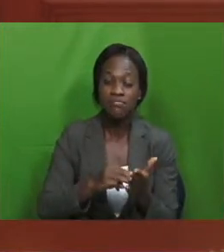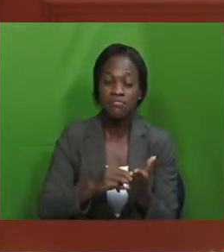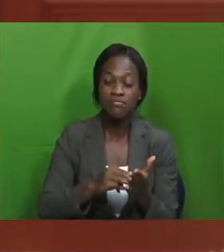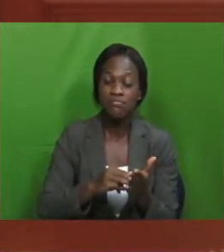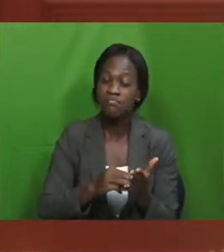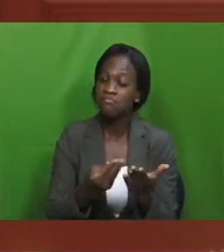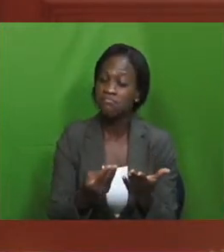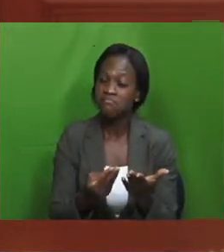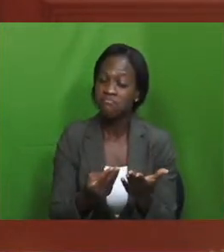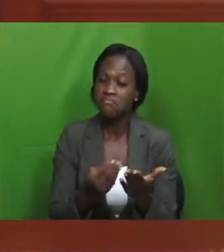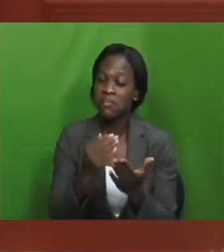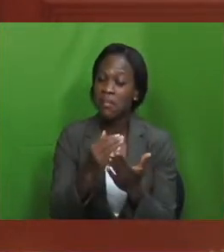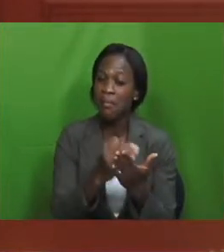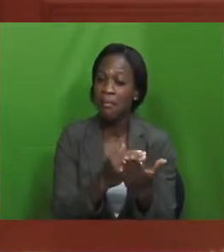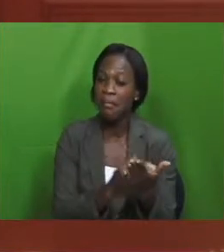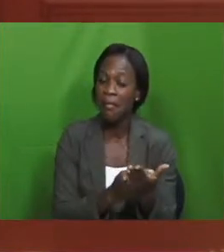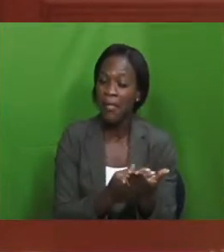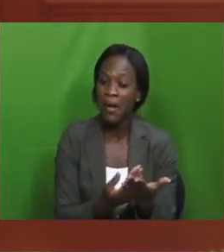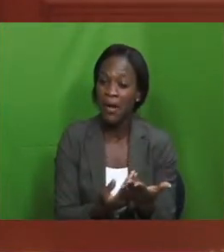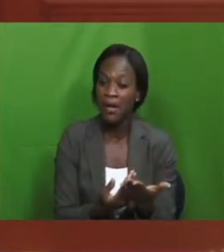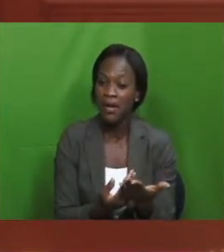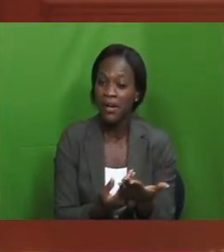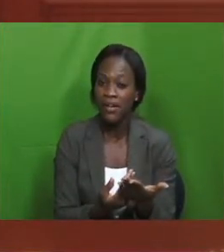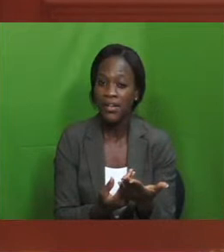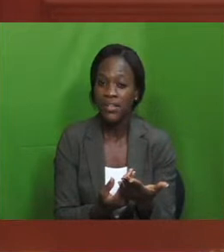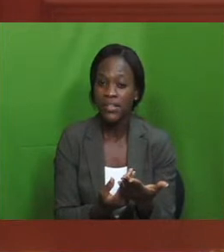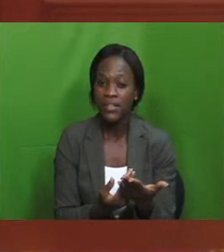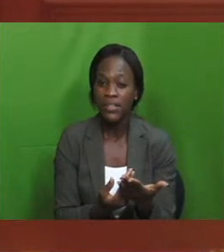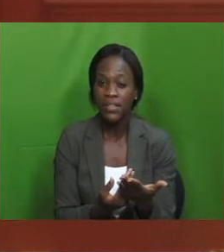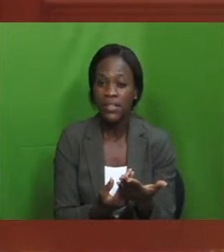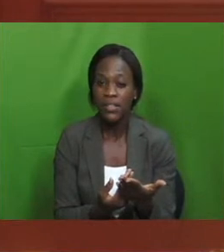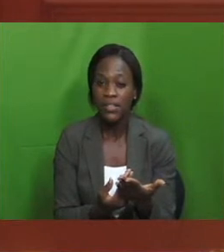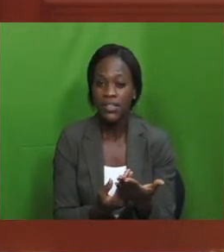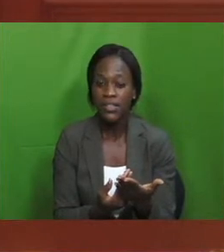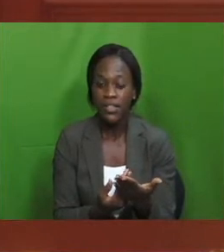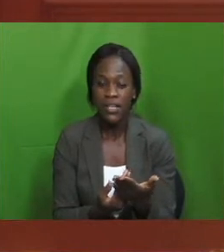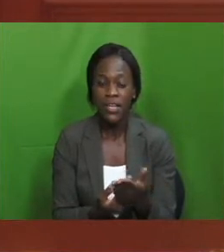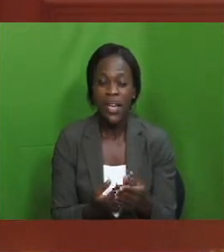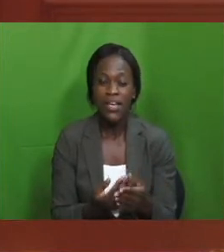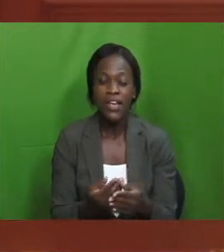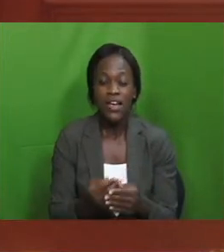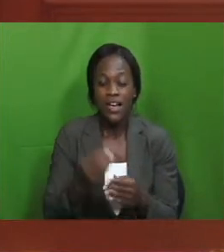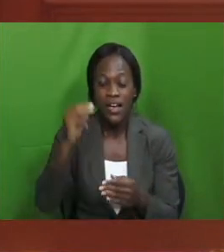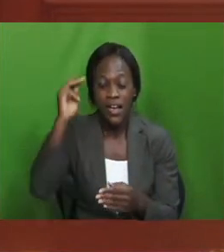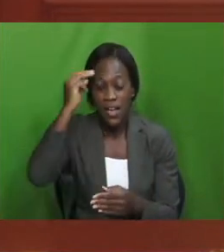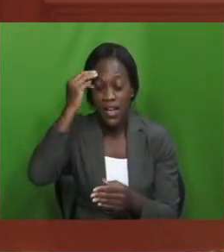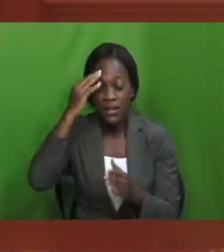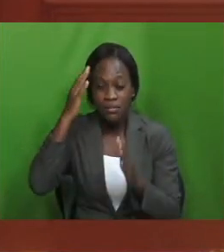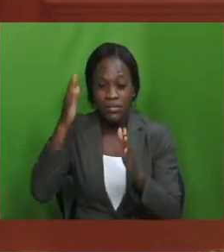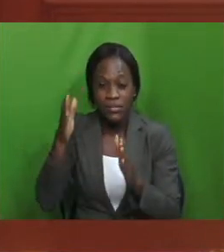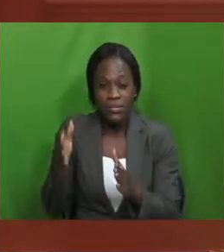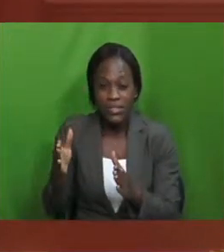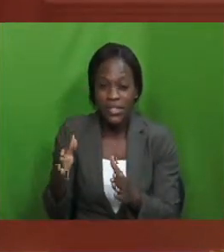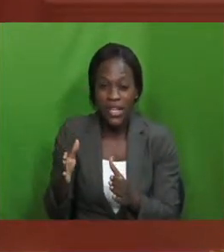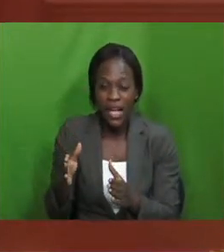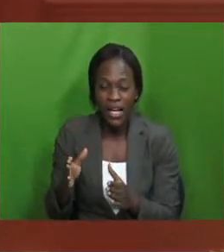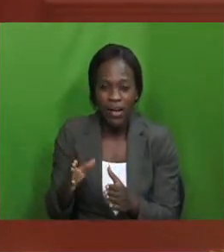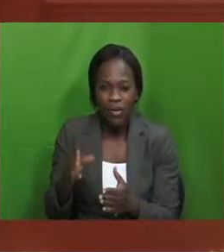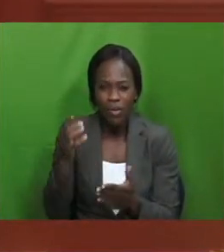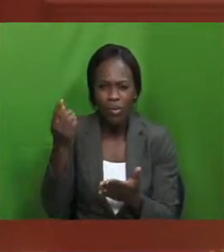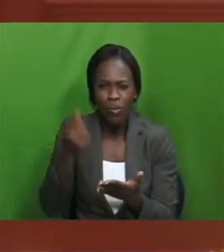478. Honorable Ken Oforiatta, what has happened to your Batampa case? If